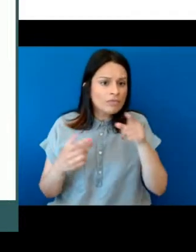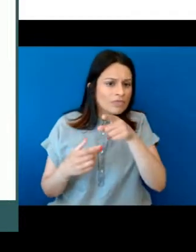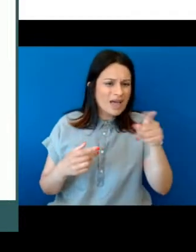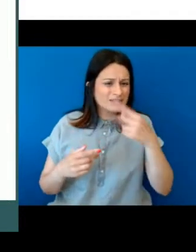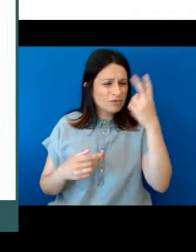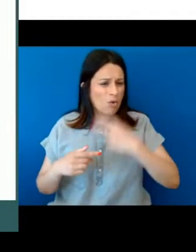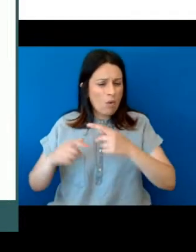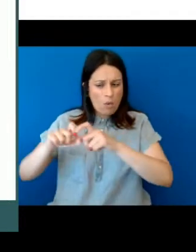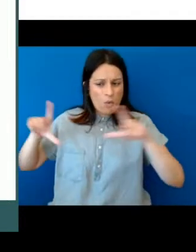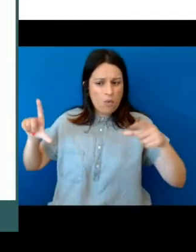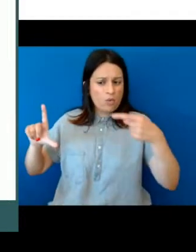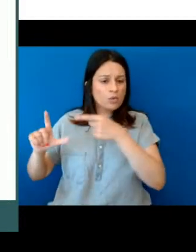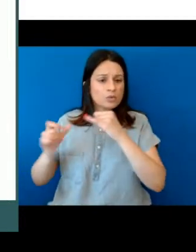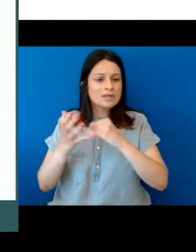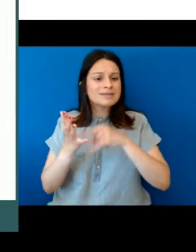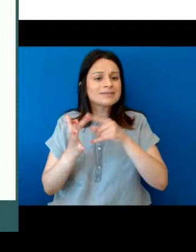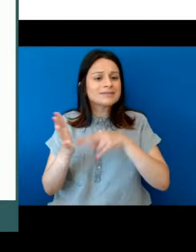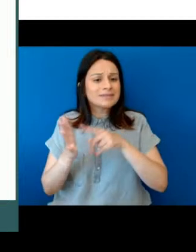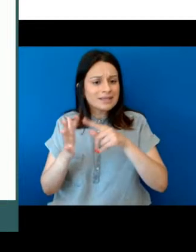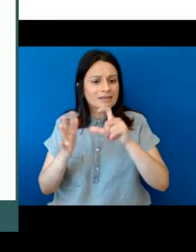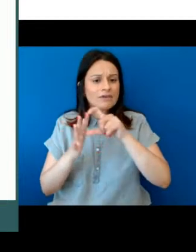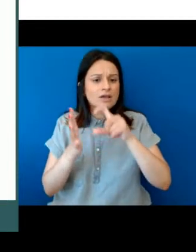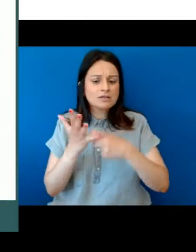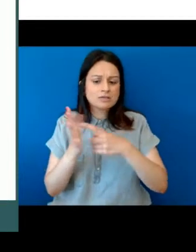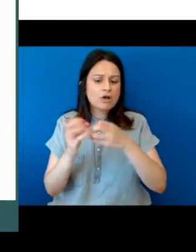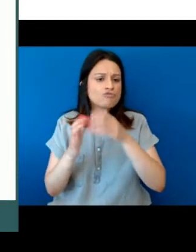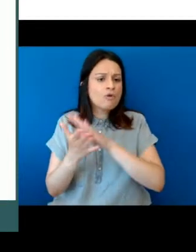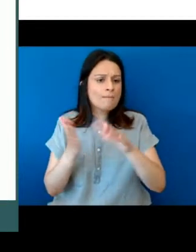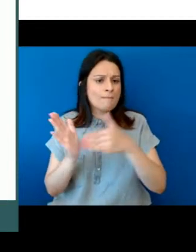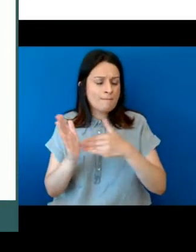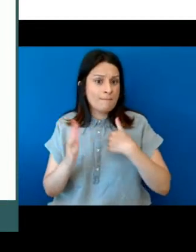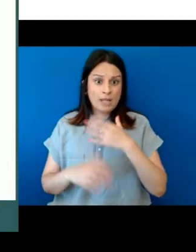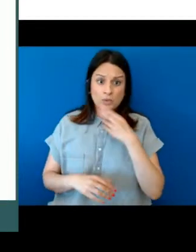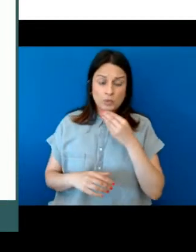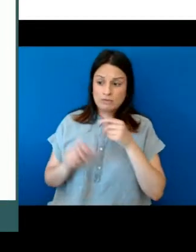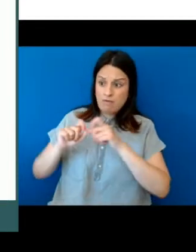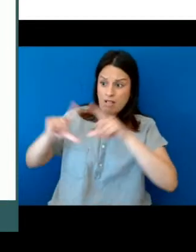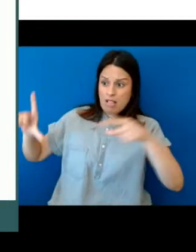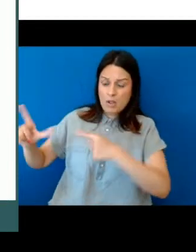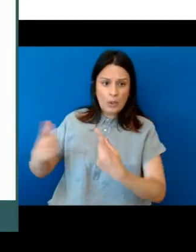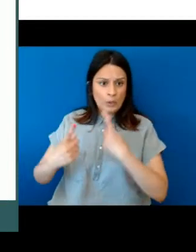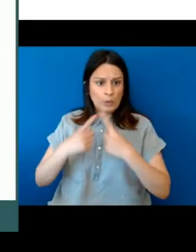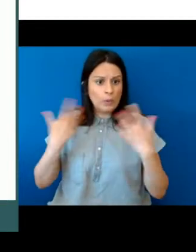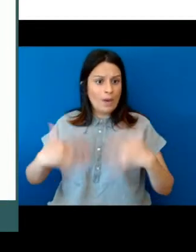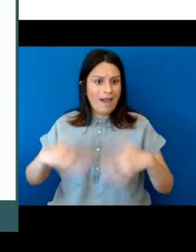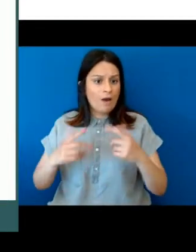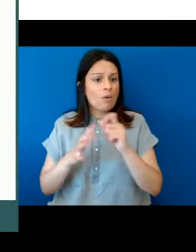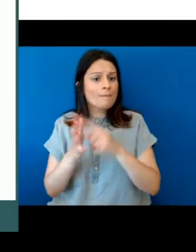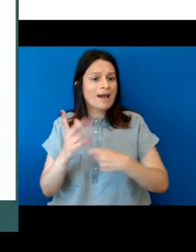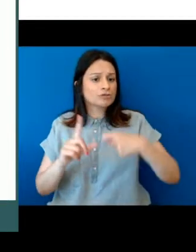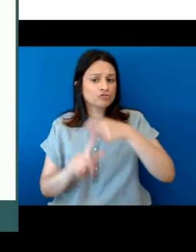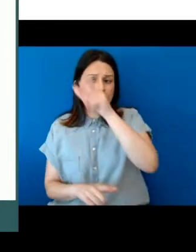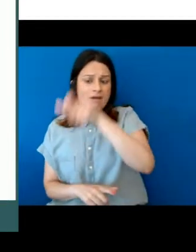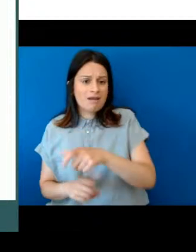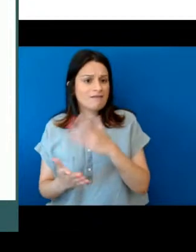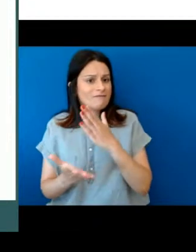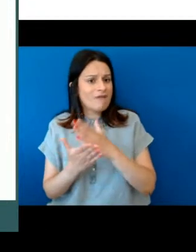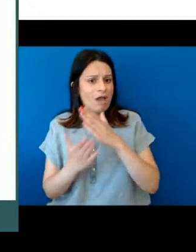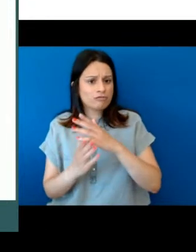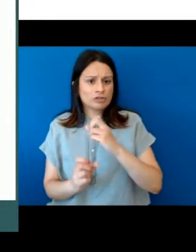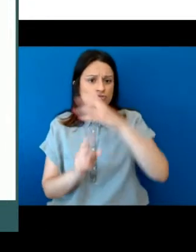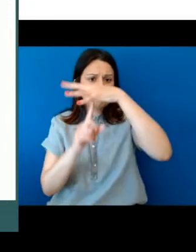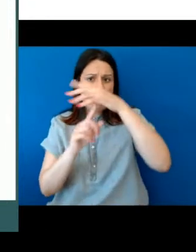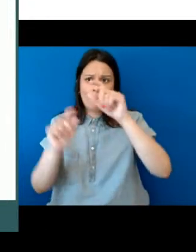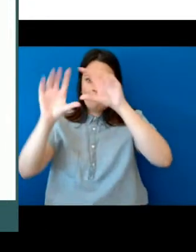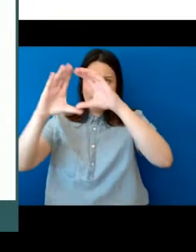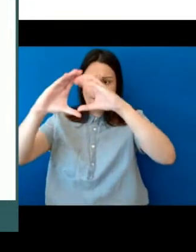Steve Durham's, but I find it very useful. Patrick is very much at the top part. His symptoms are